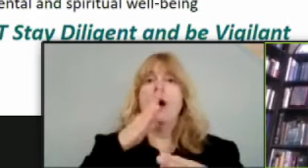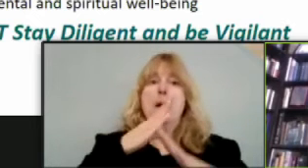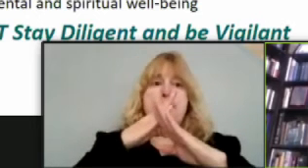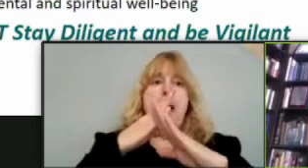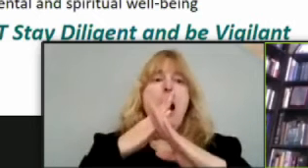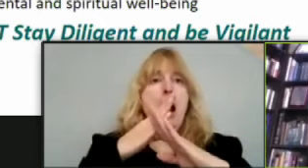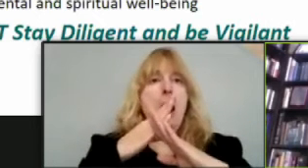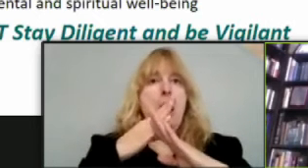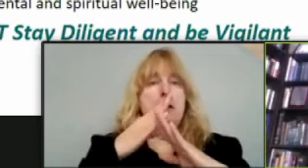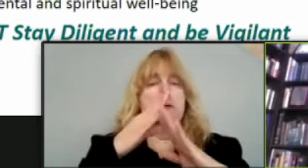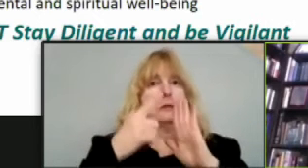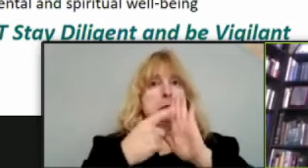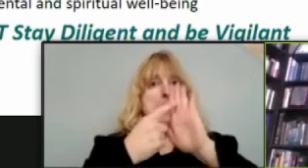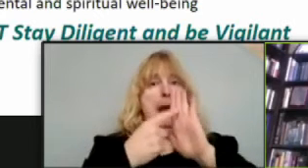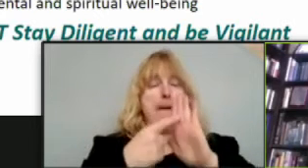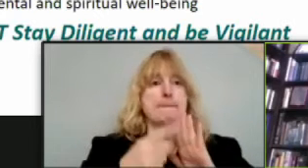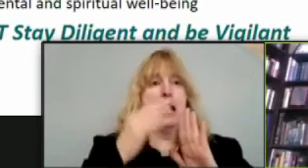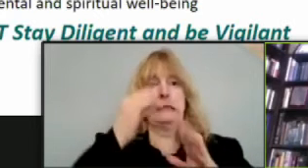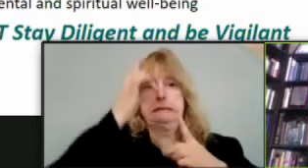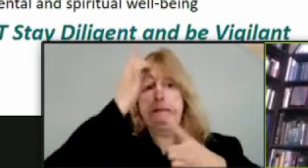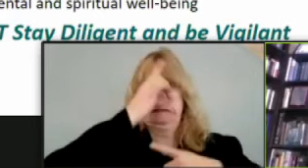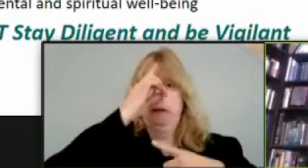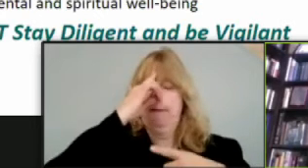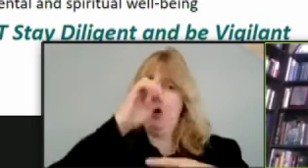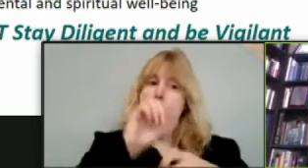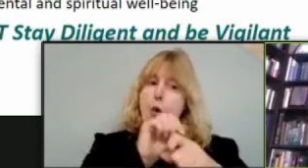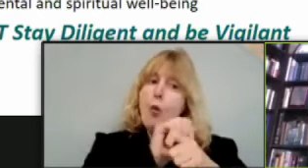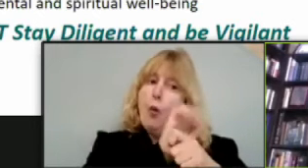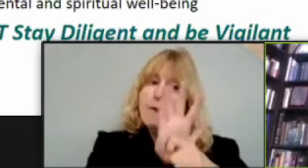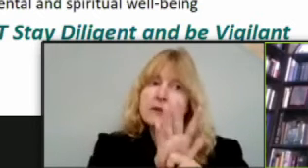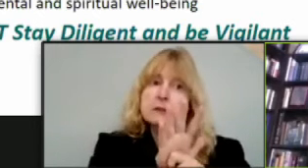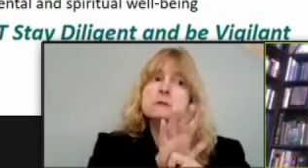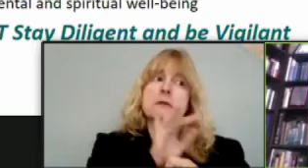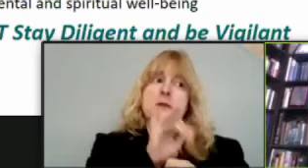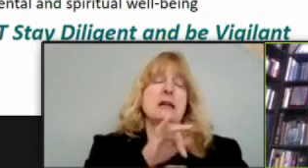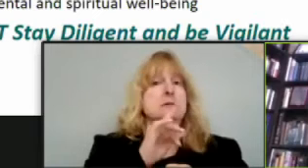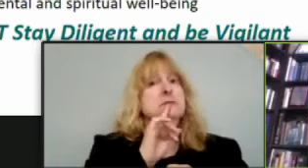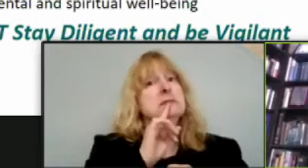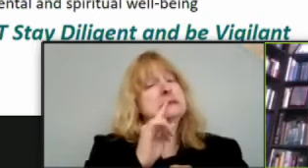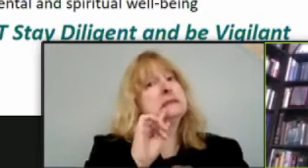COVID, particularly severe disease that has our hospitals